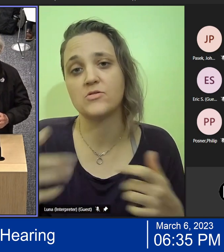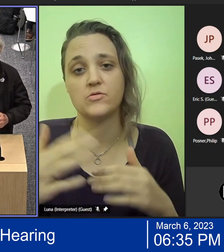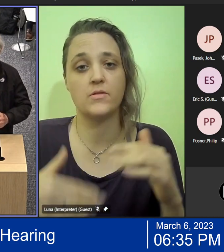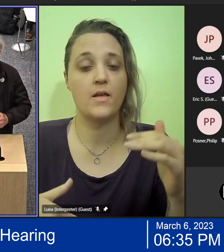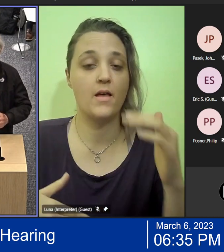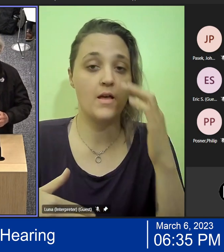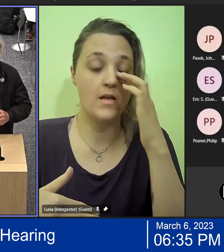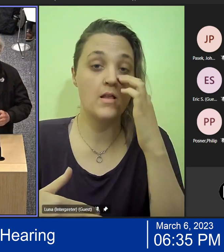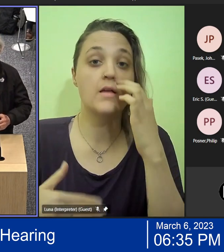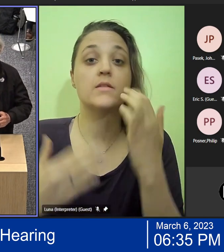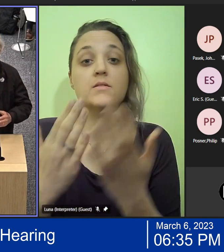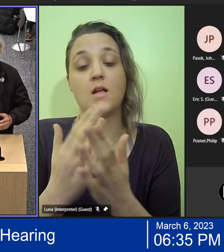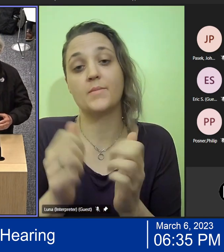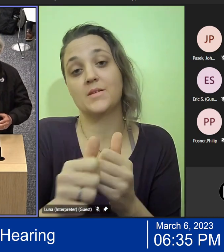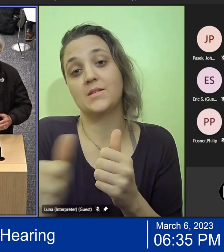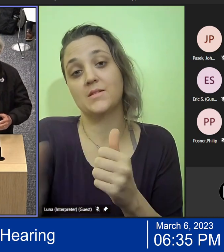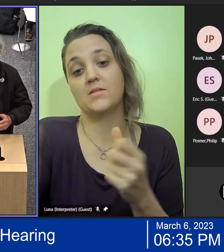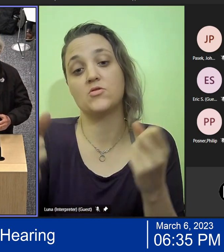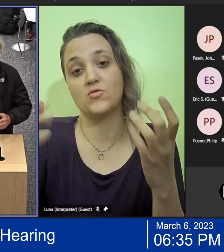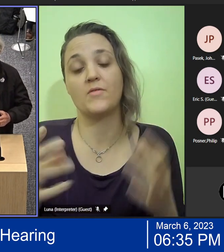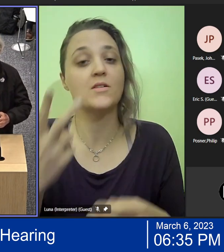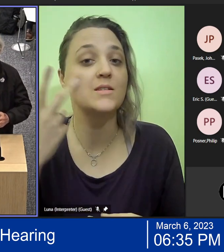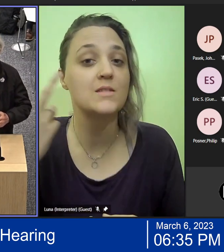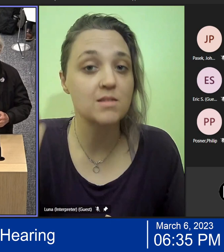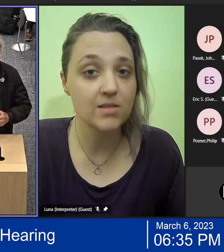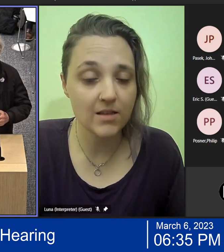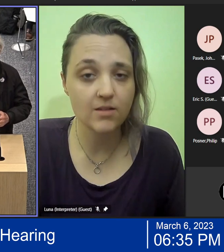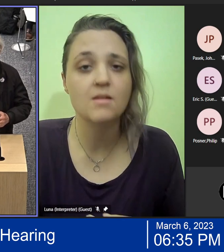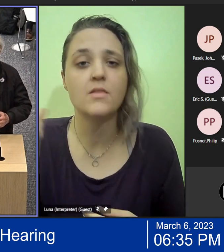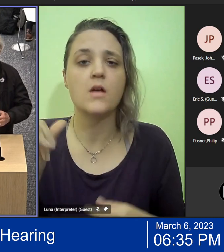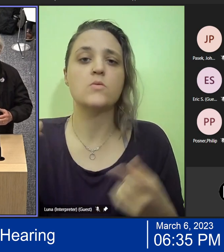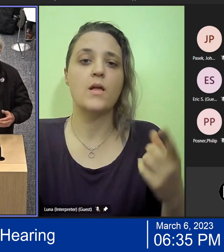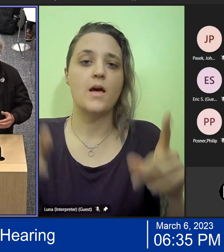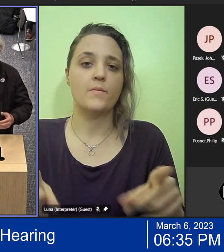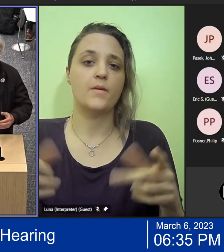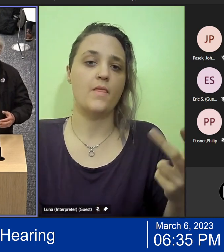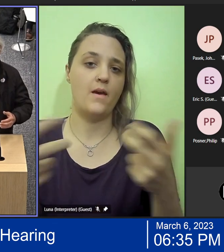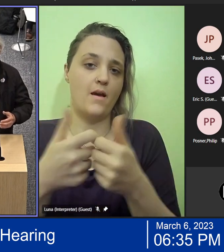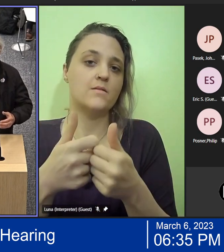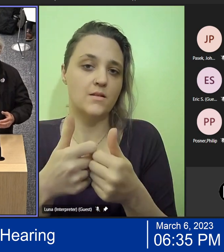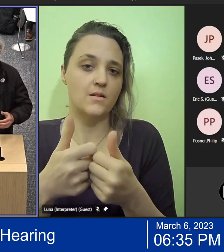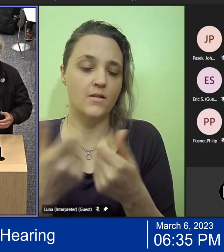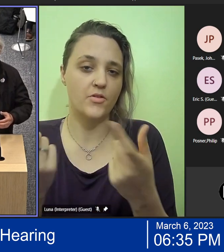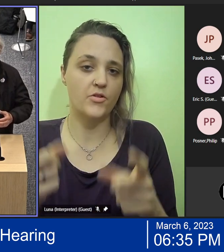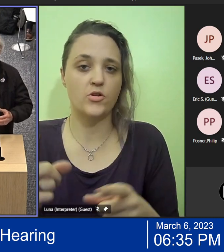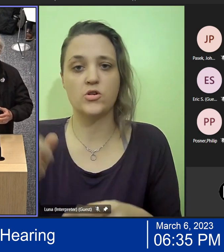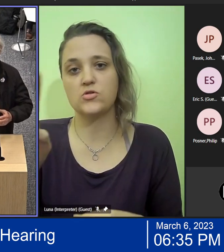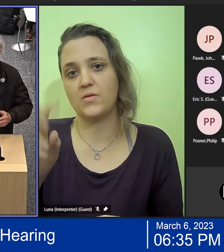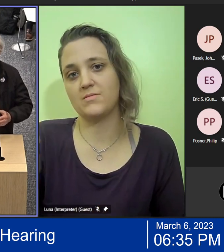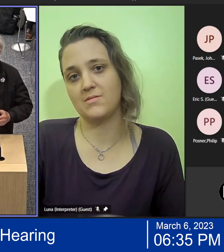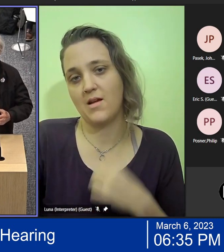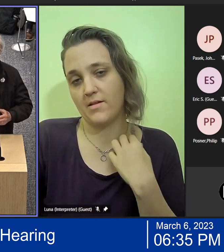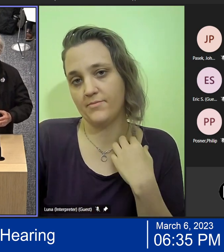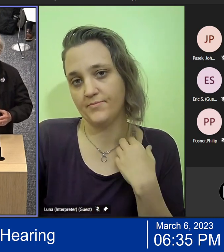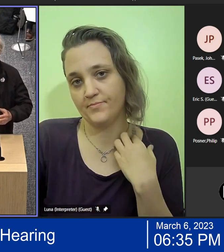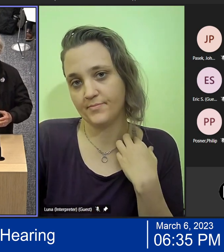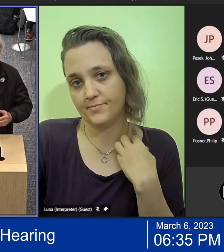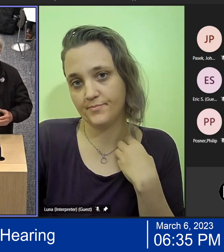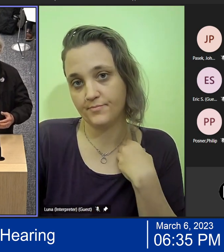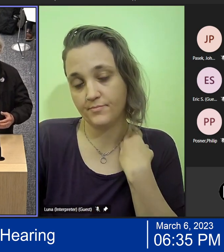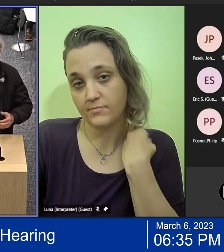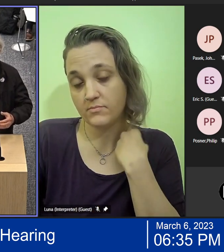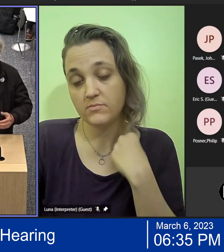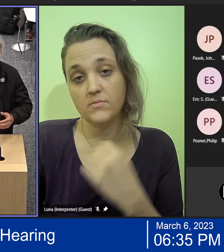should be going faster than the stopping distance the driver can see. That's what happened in the accident that occurred